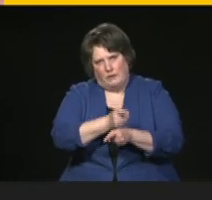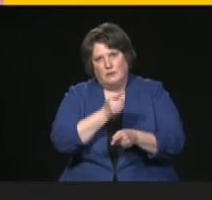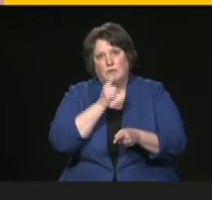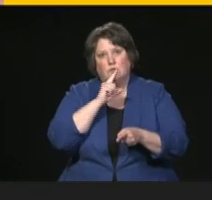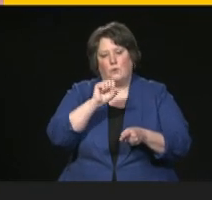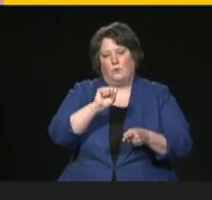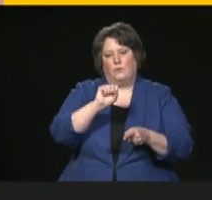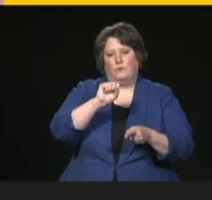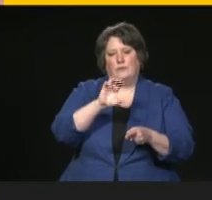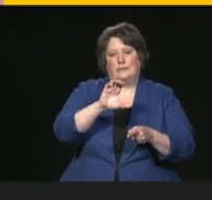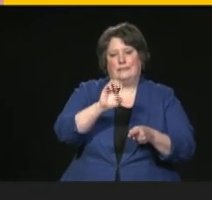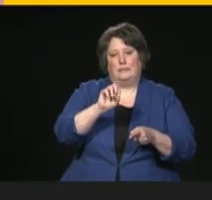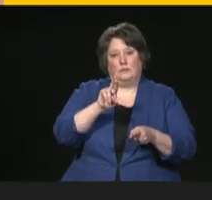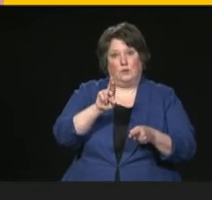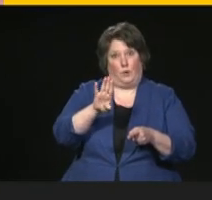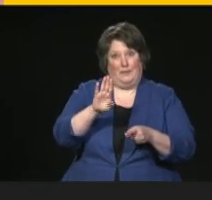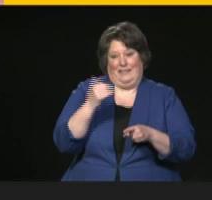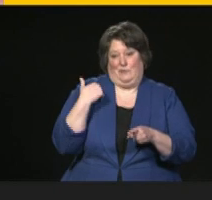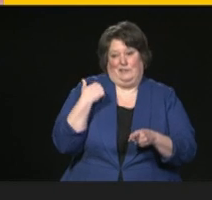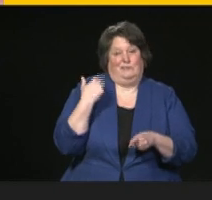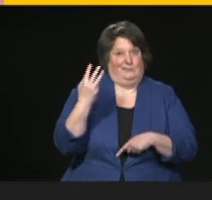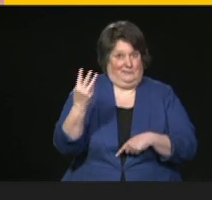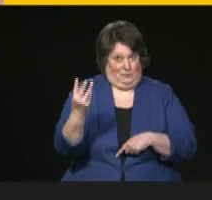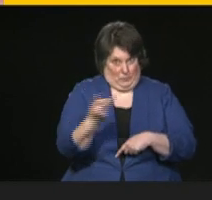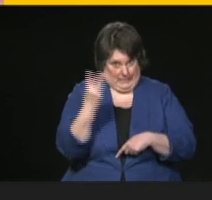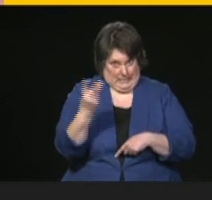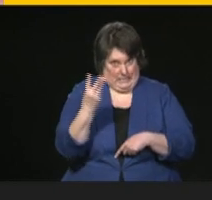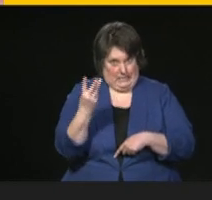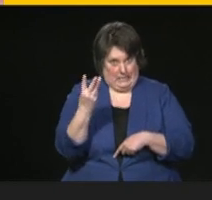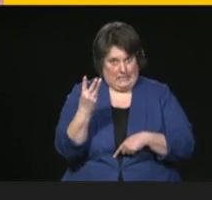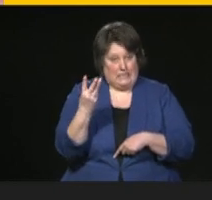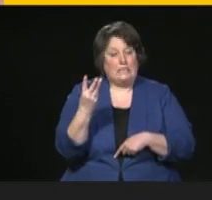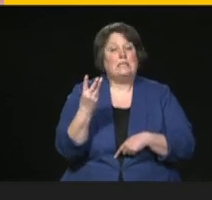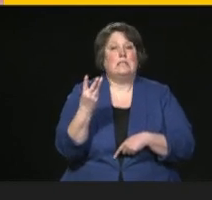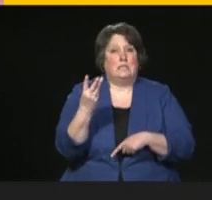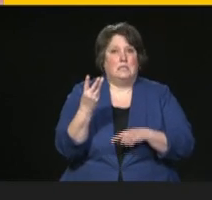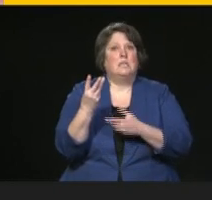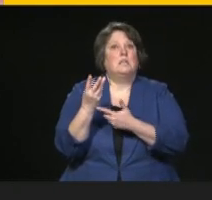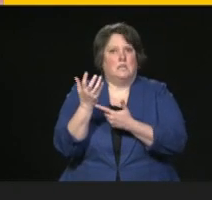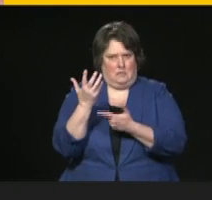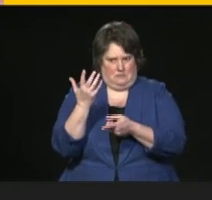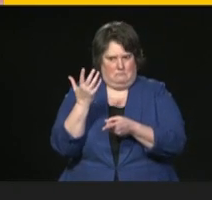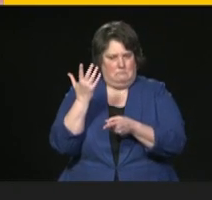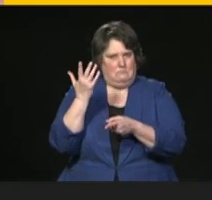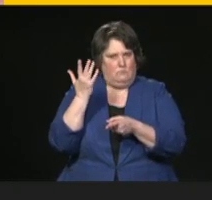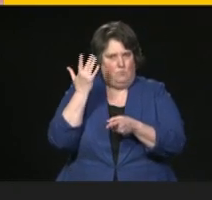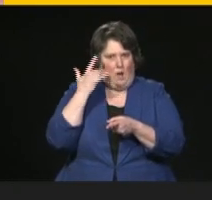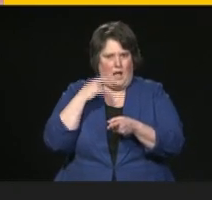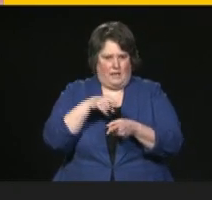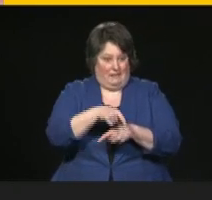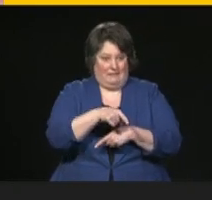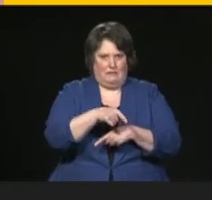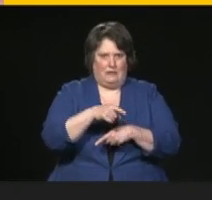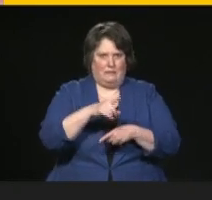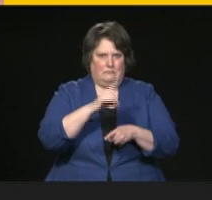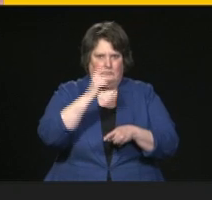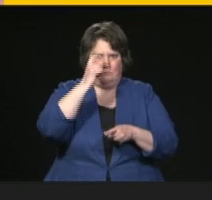we could remain a link, keep a link with employers. We know that keeping a job is important